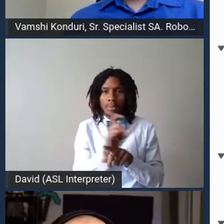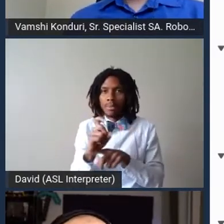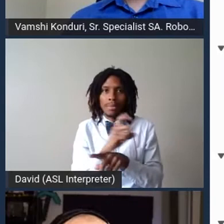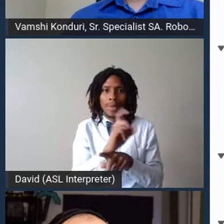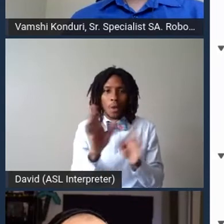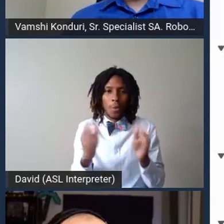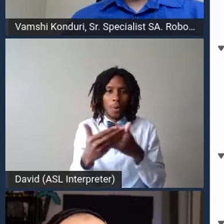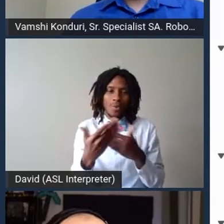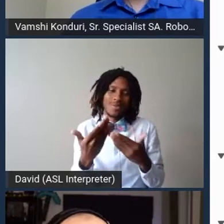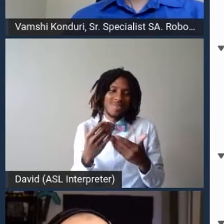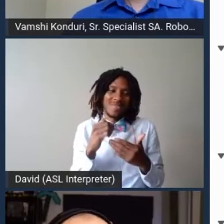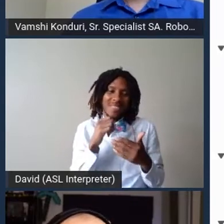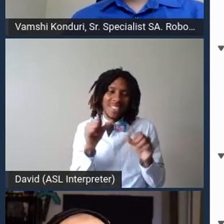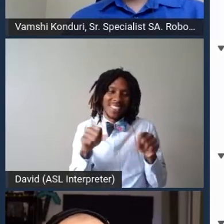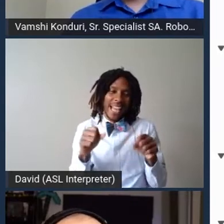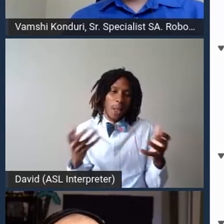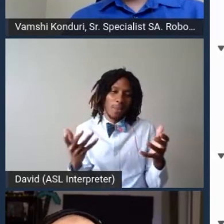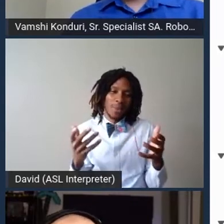scalable.